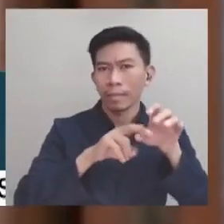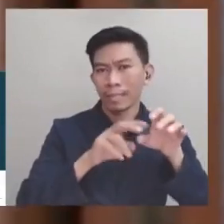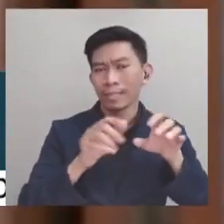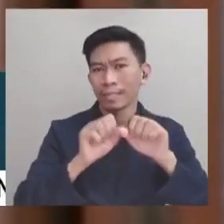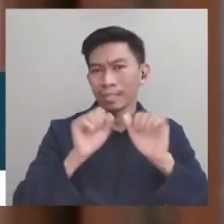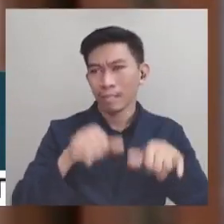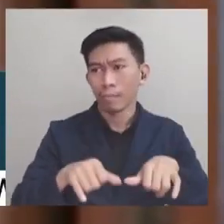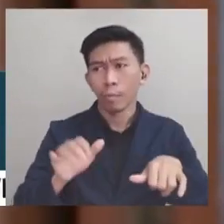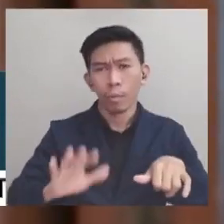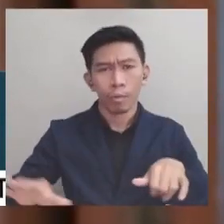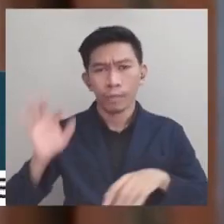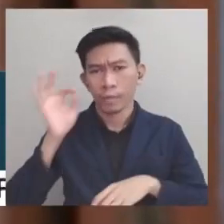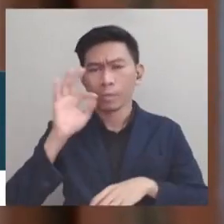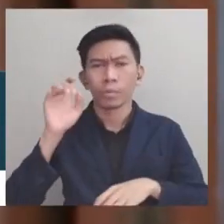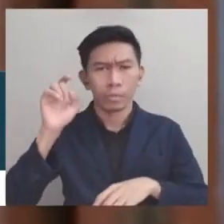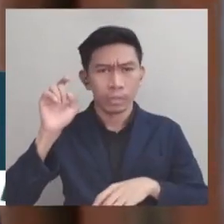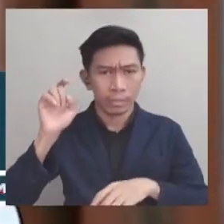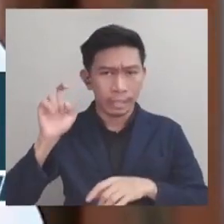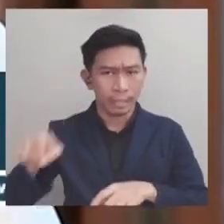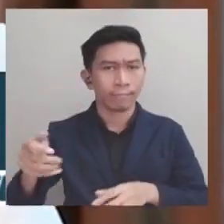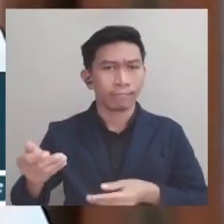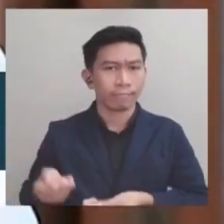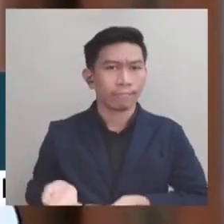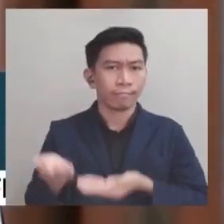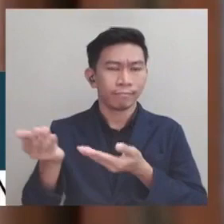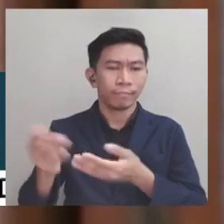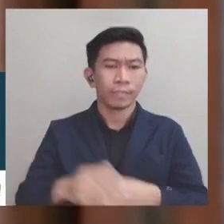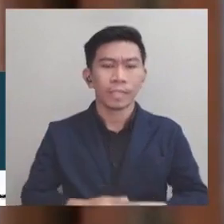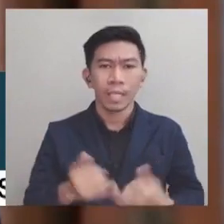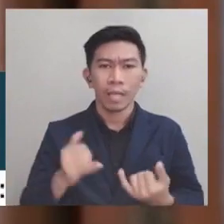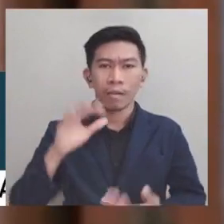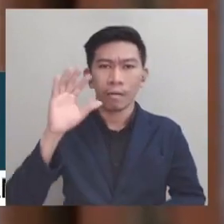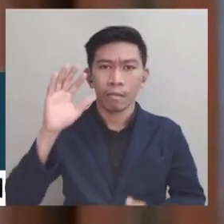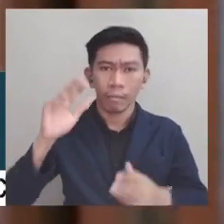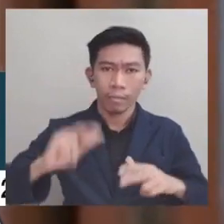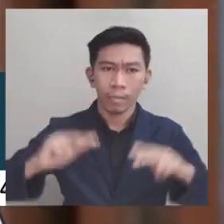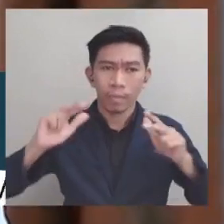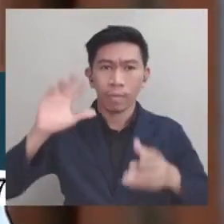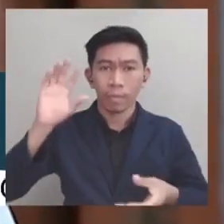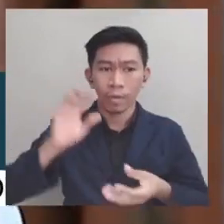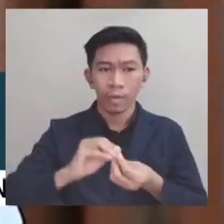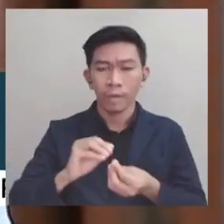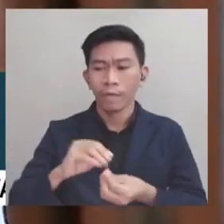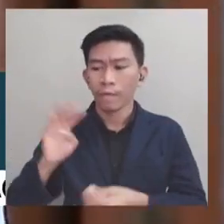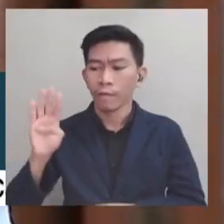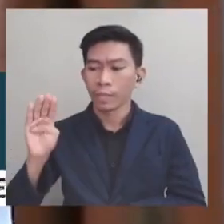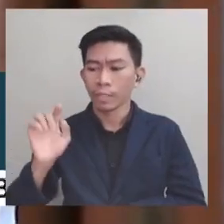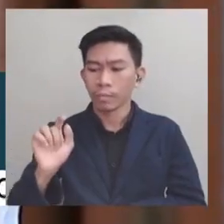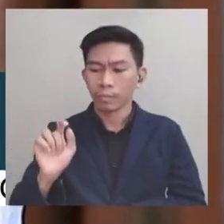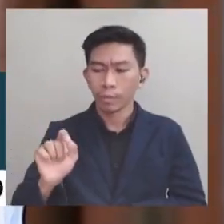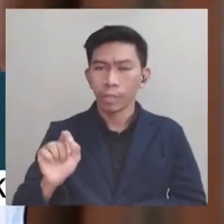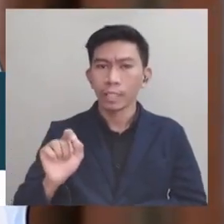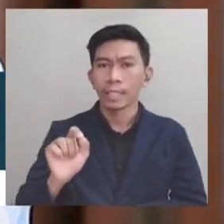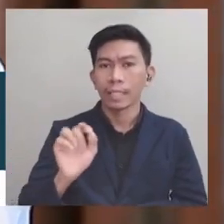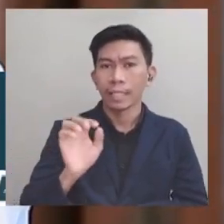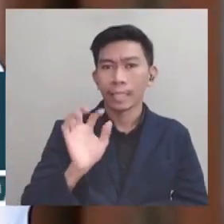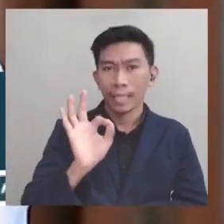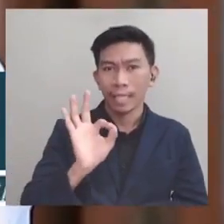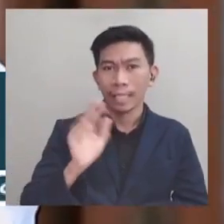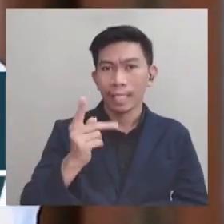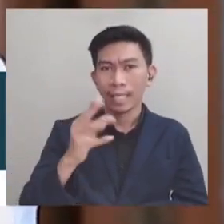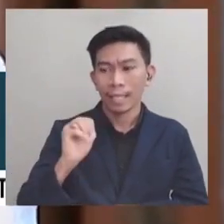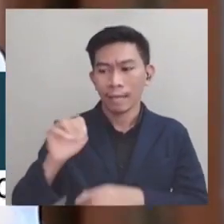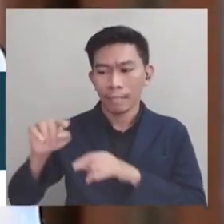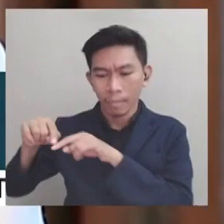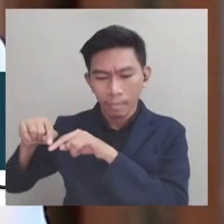of these three contract packages that cover a total of around 14.9 kilometers of at-grade and railway